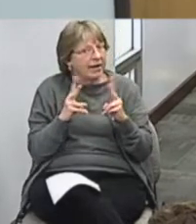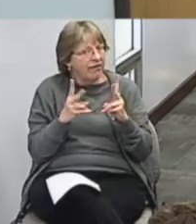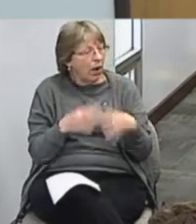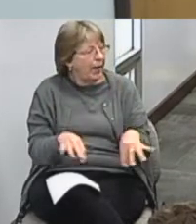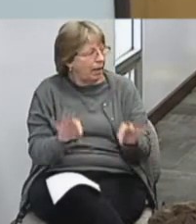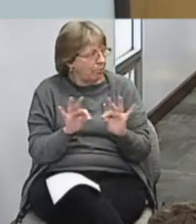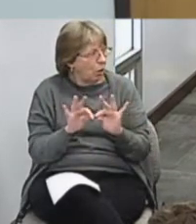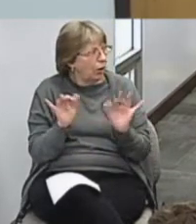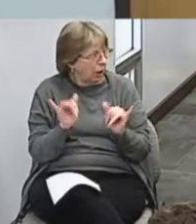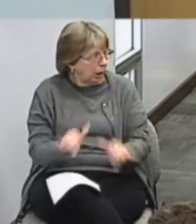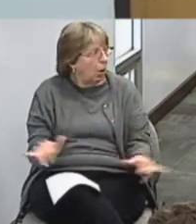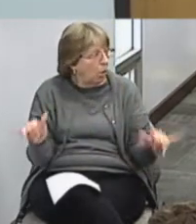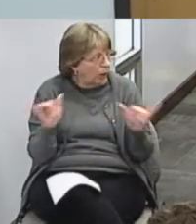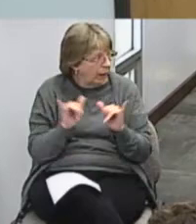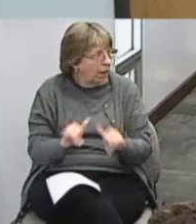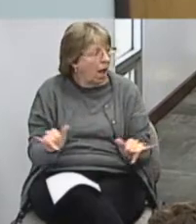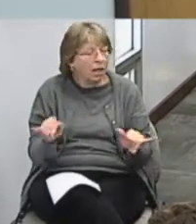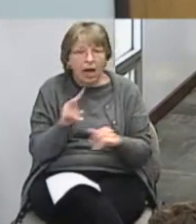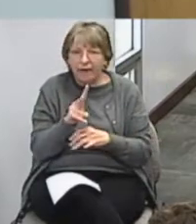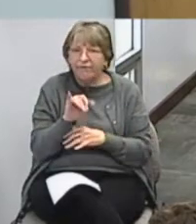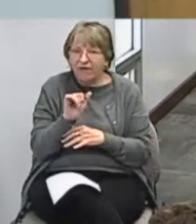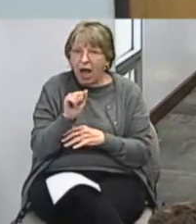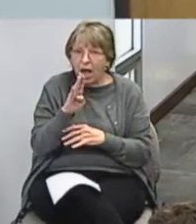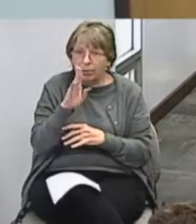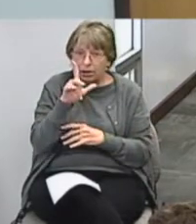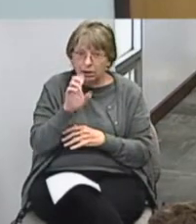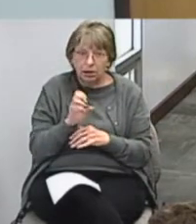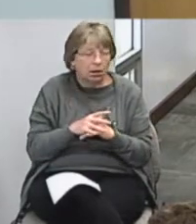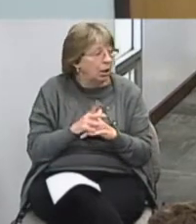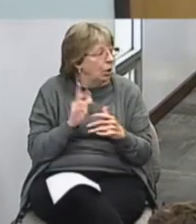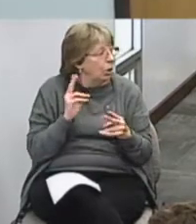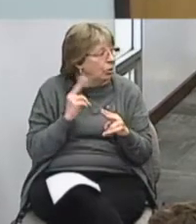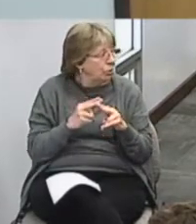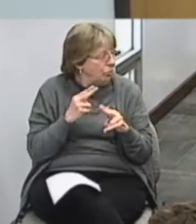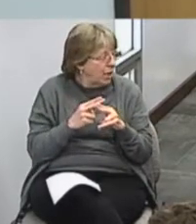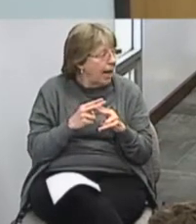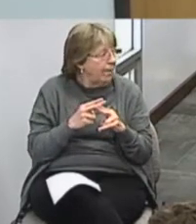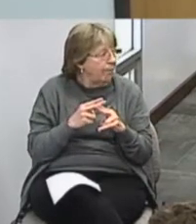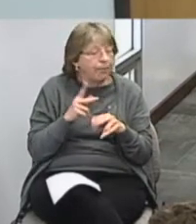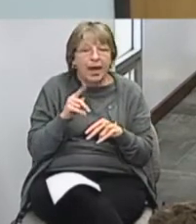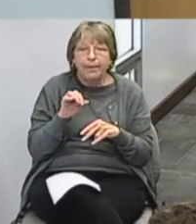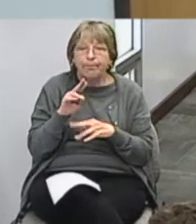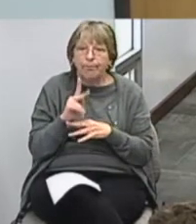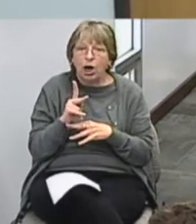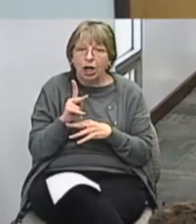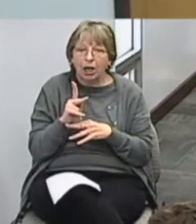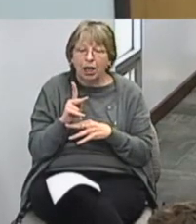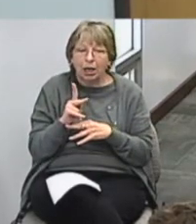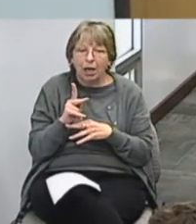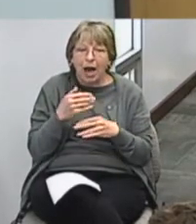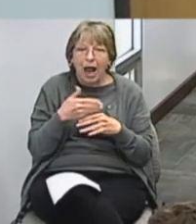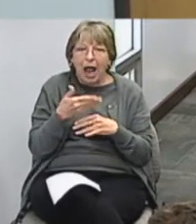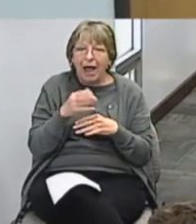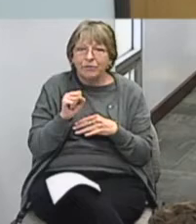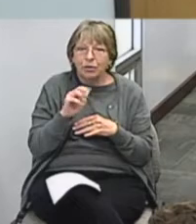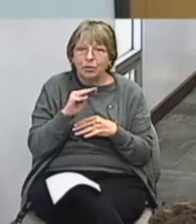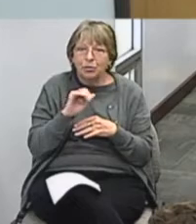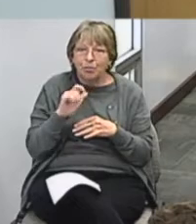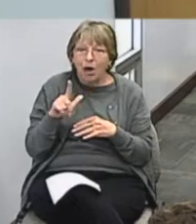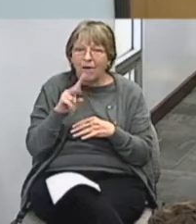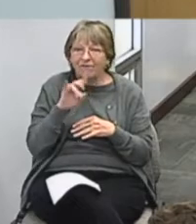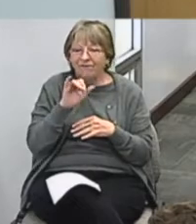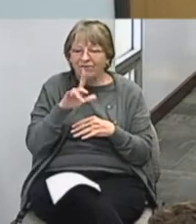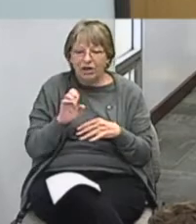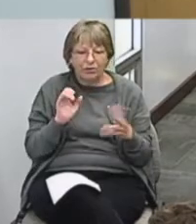ongoing and still, I think, a viable cause. So to name a park after Smallville so that people have a, you